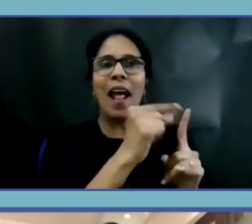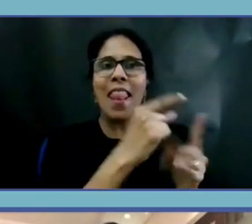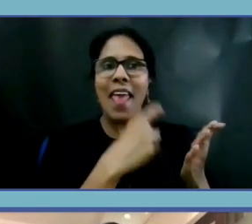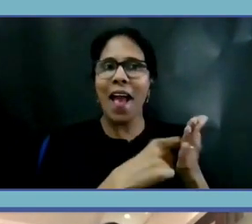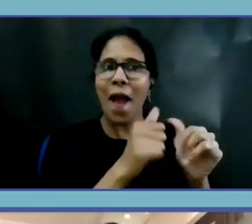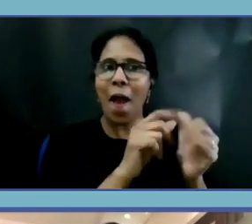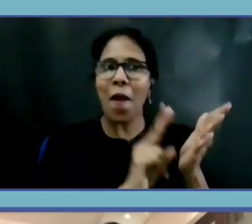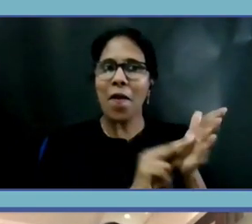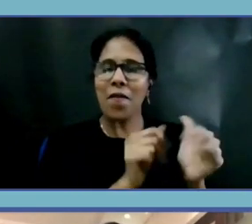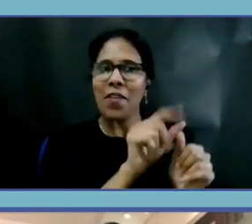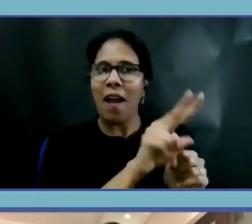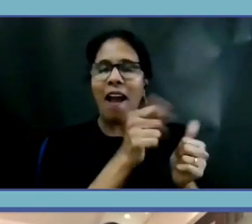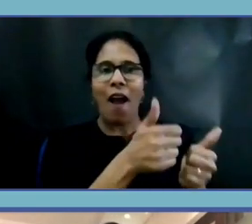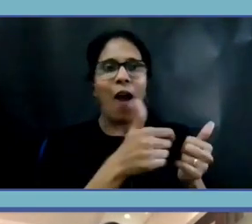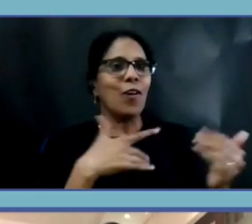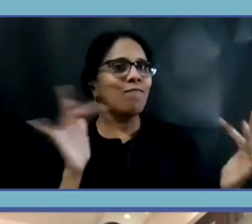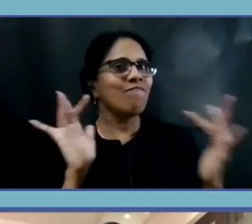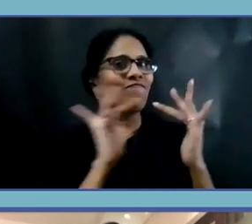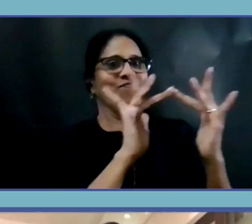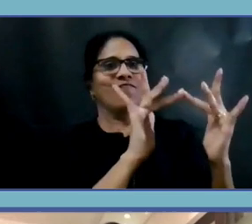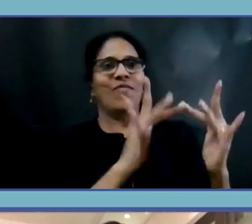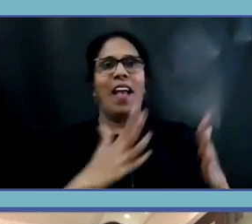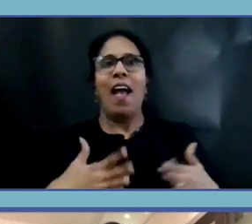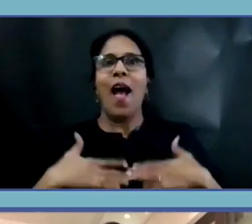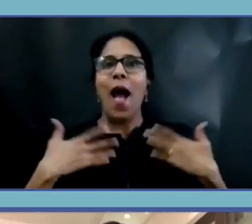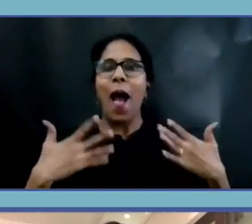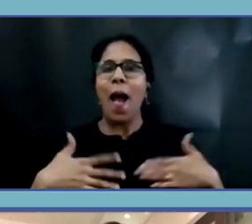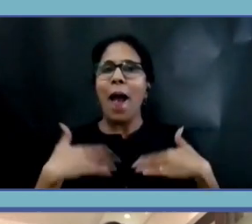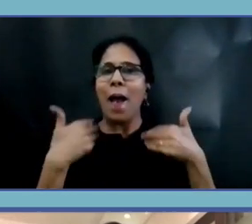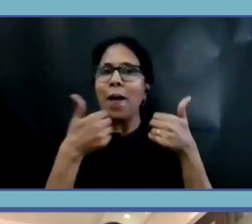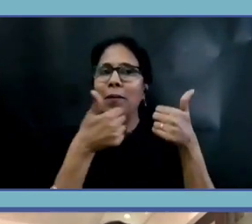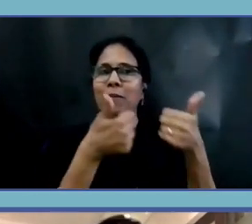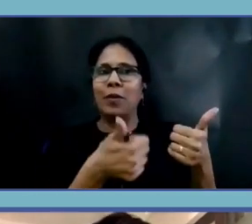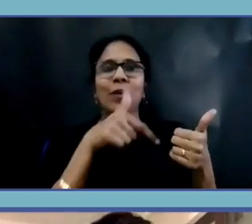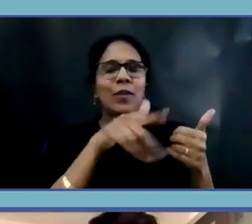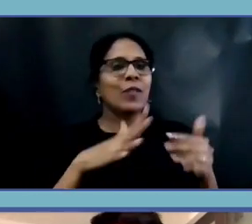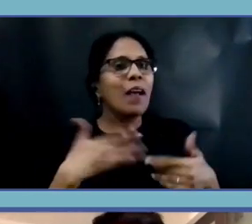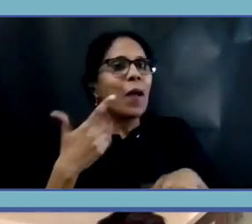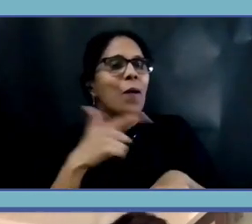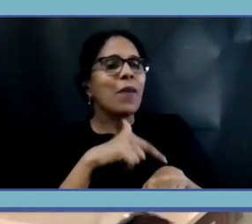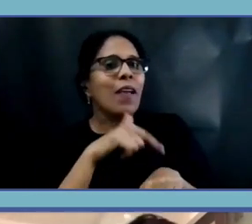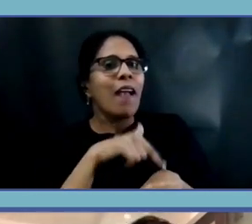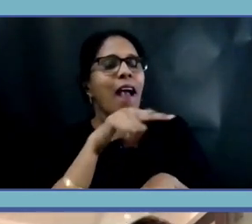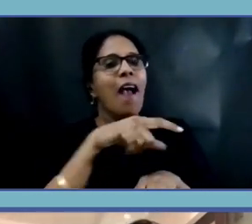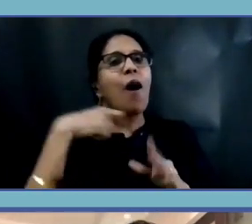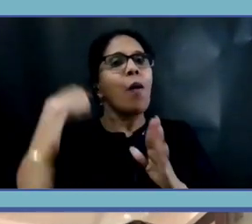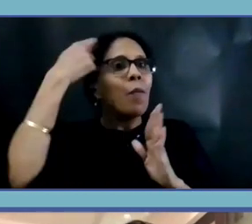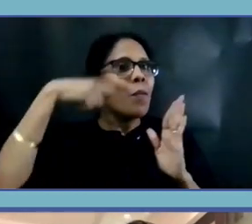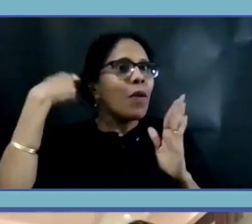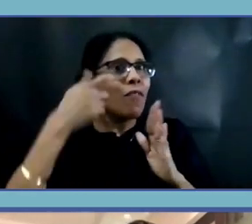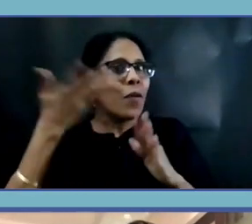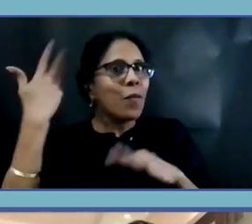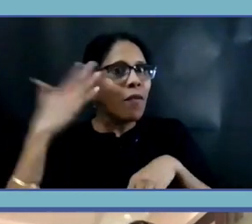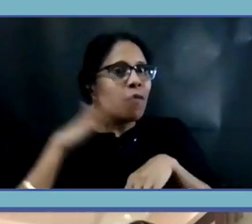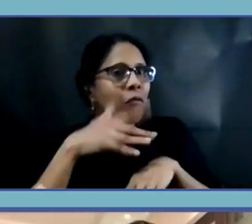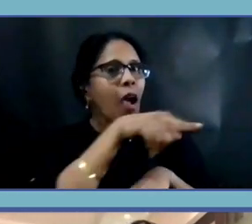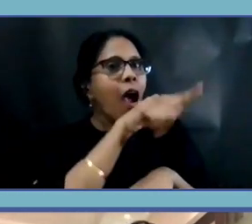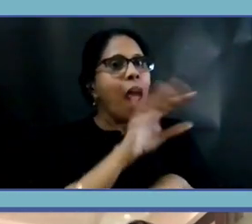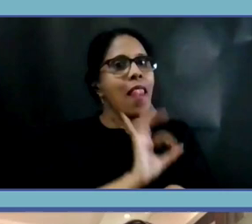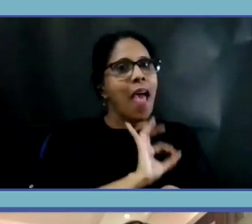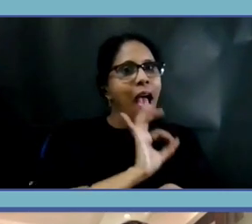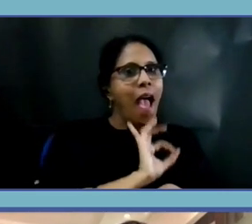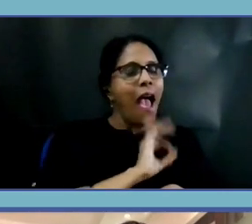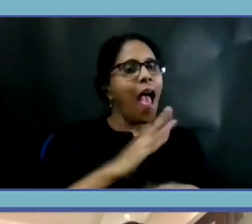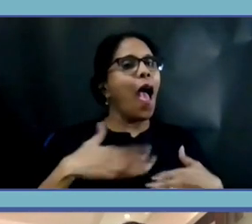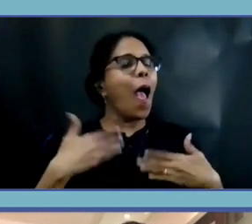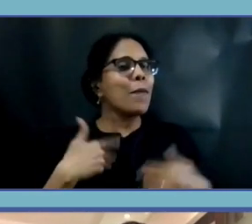it's a pleasure connecting with you, buddy. And I'm glad that I'm able to make some movies which can entertain you. And I hope that I'll make many